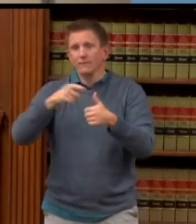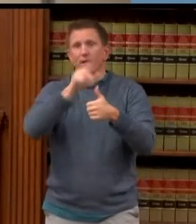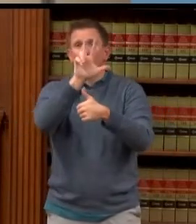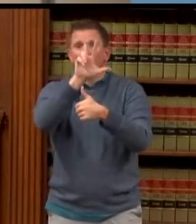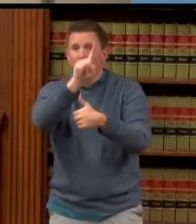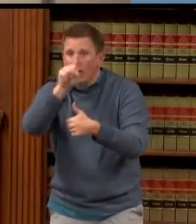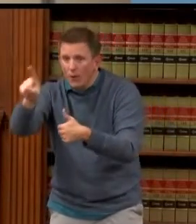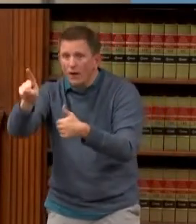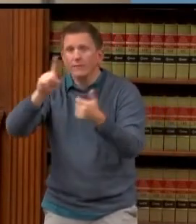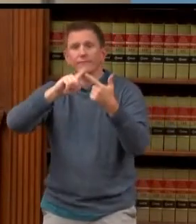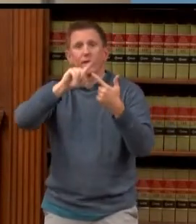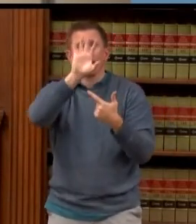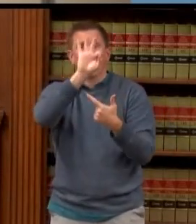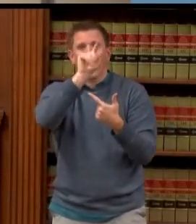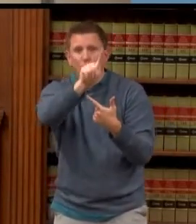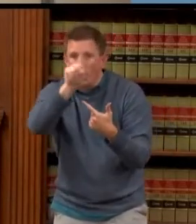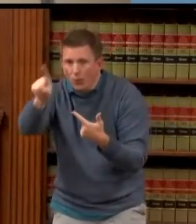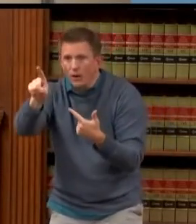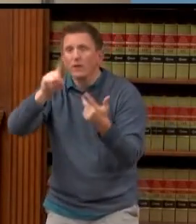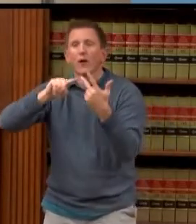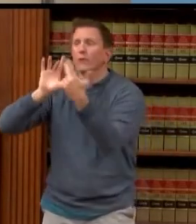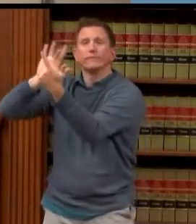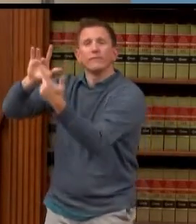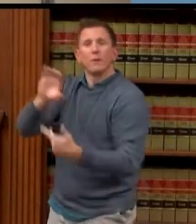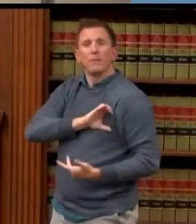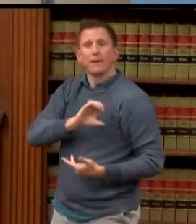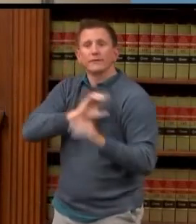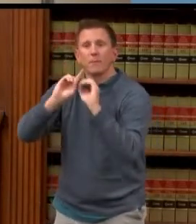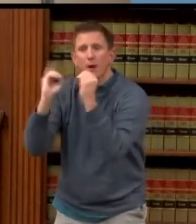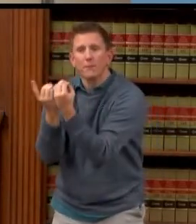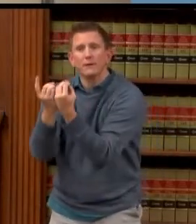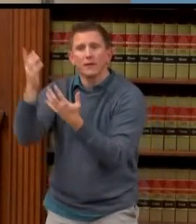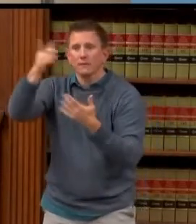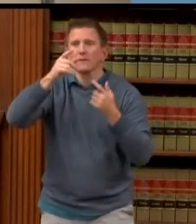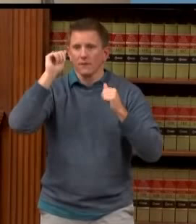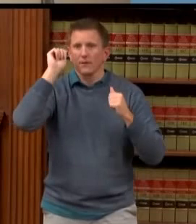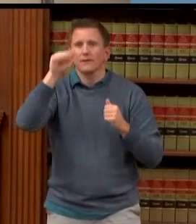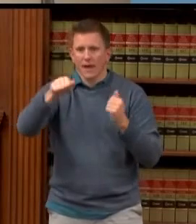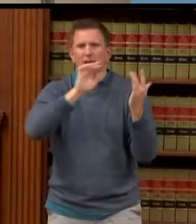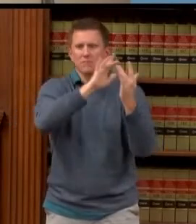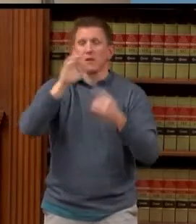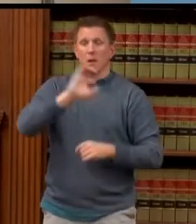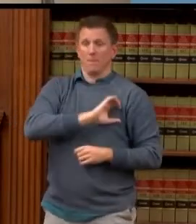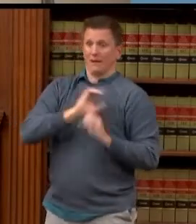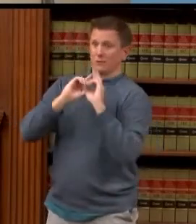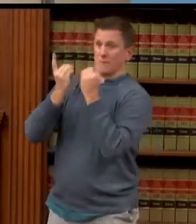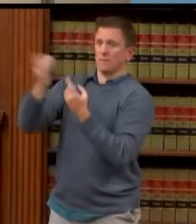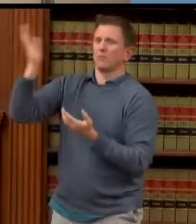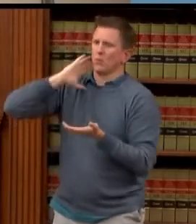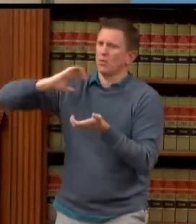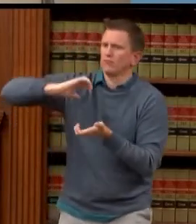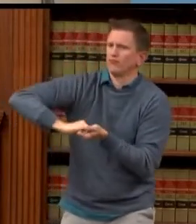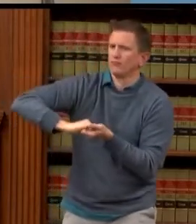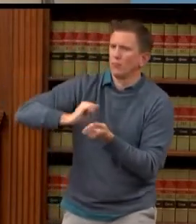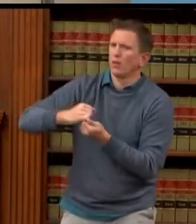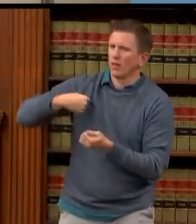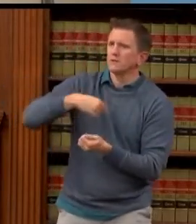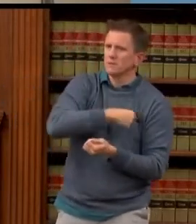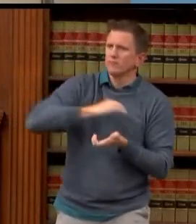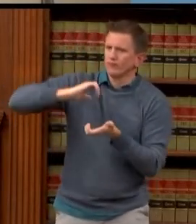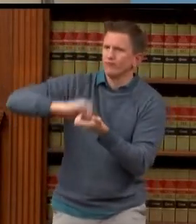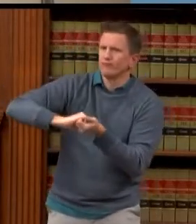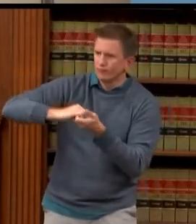department in those situations are partnering with us, again, using great discretion, responding to those situations,